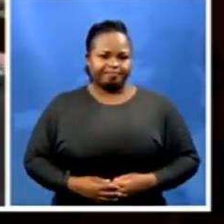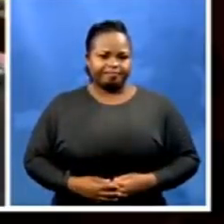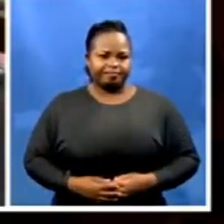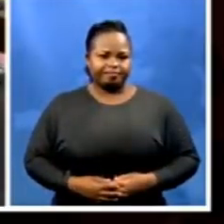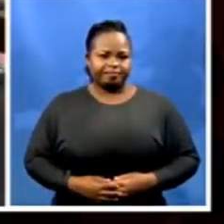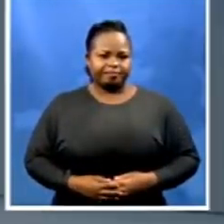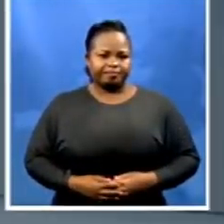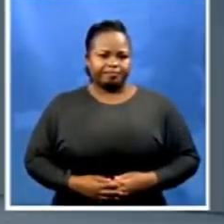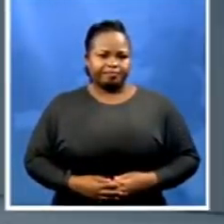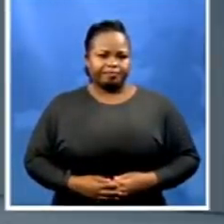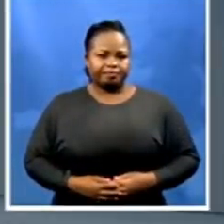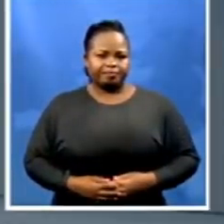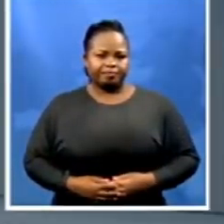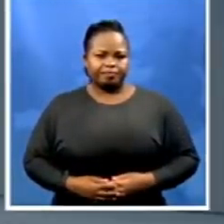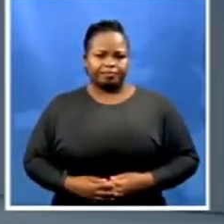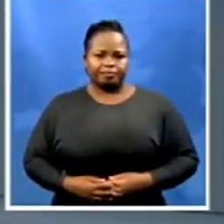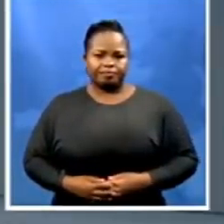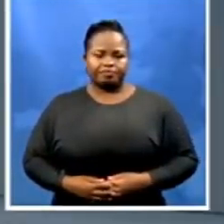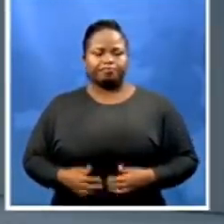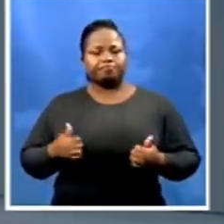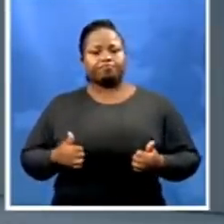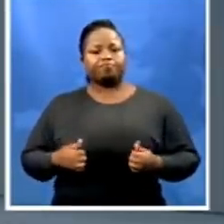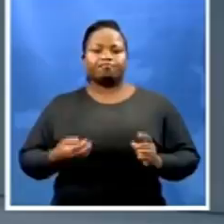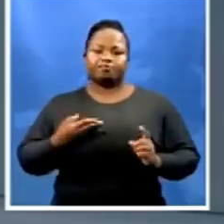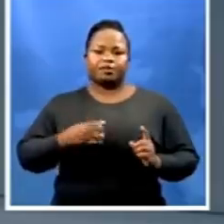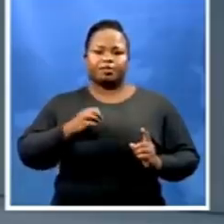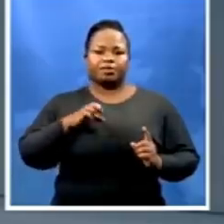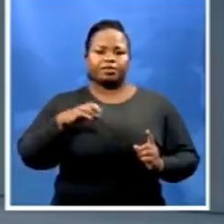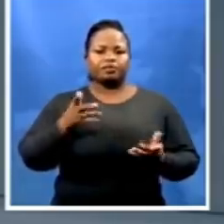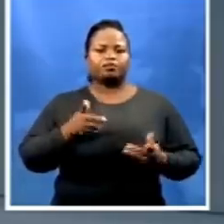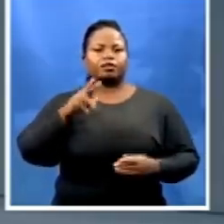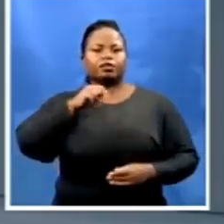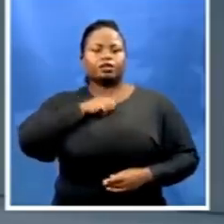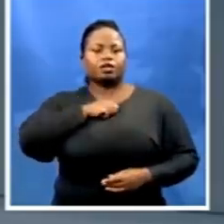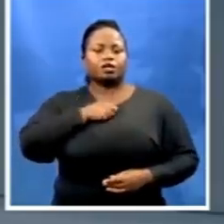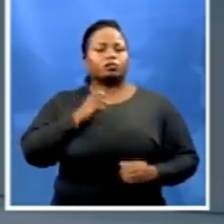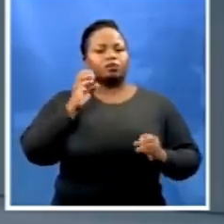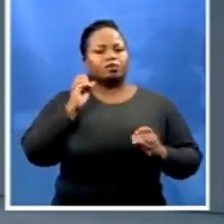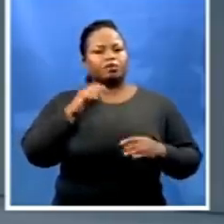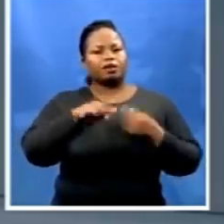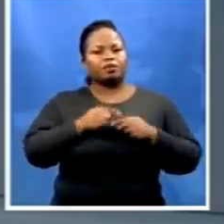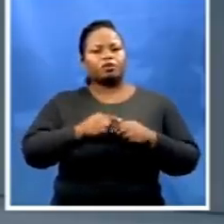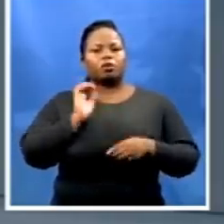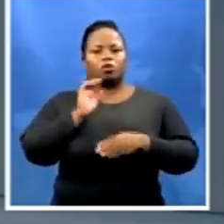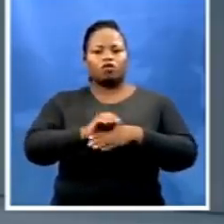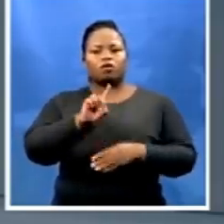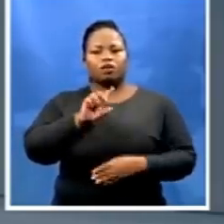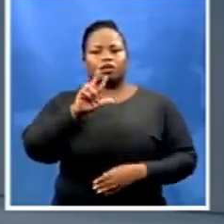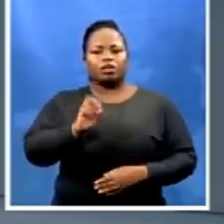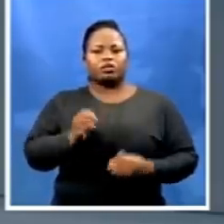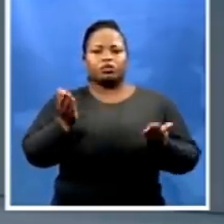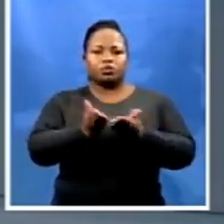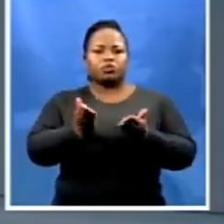All right, that was the MEC in KwaZulu-Natal, but we're talking about over 180 schools that have been vandalized